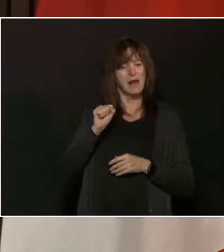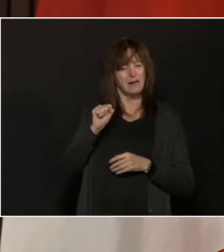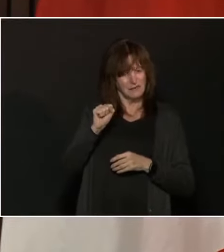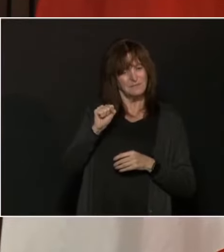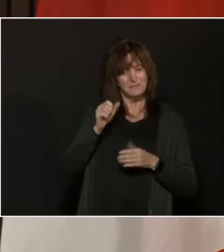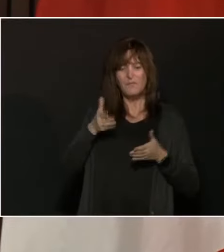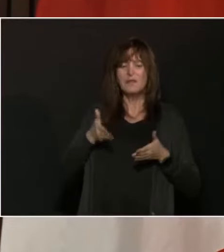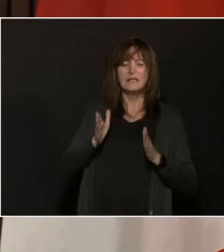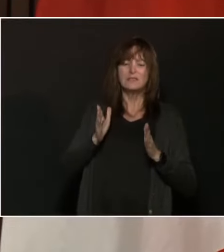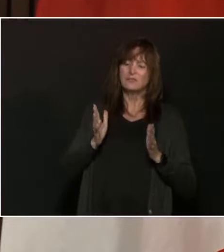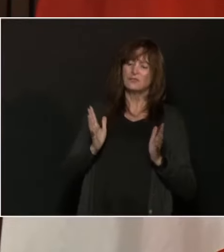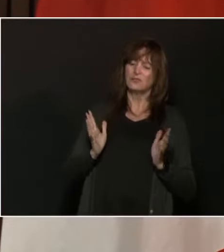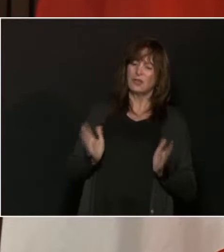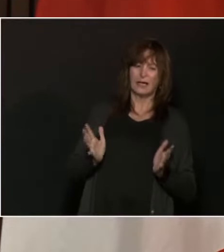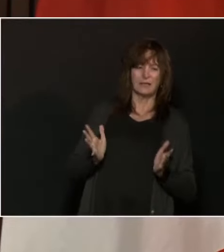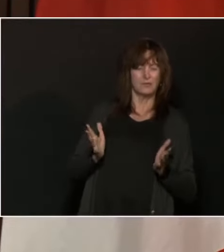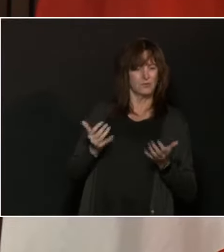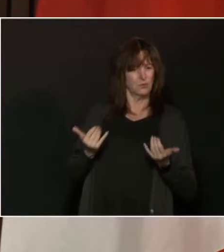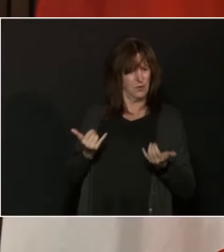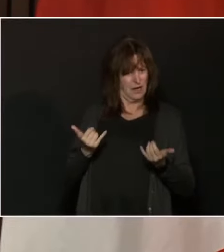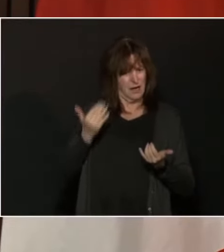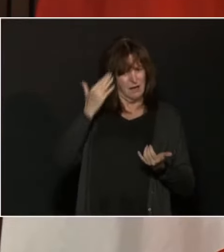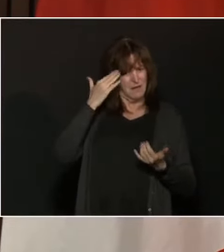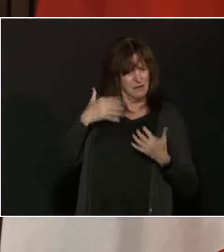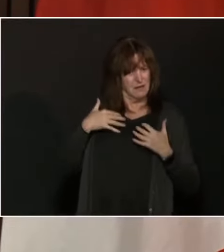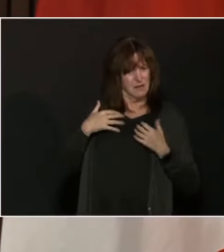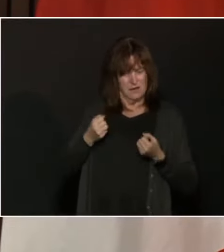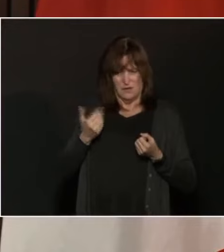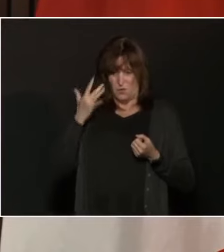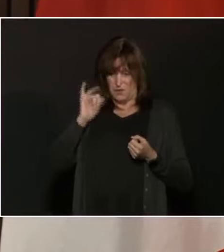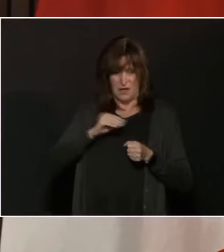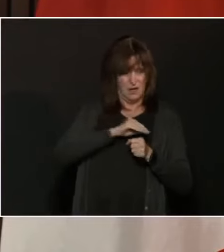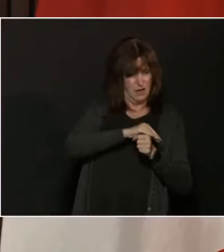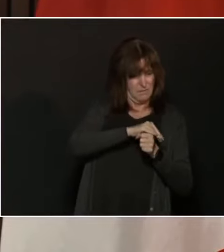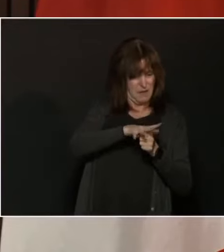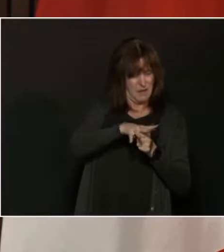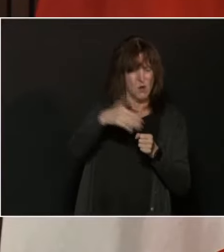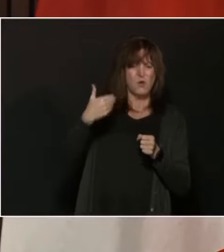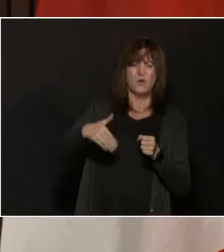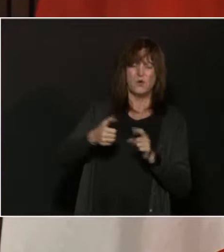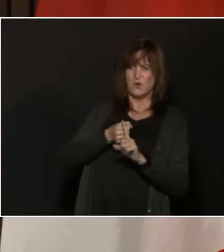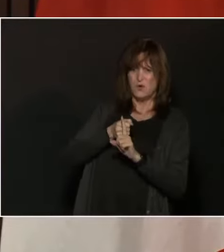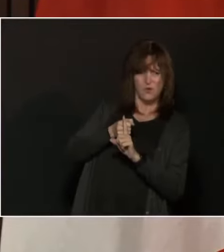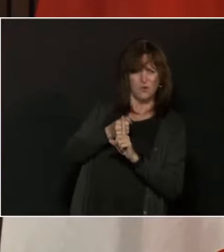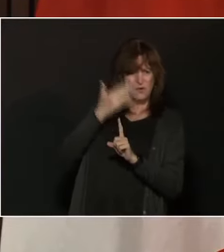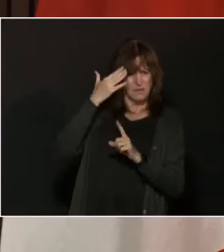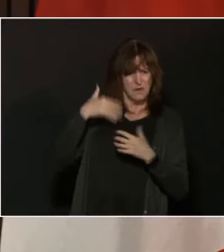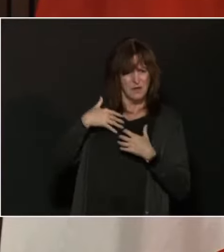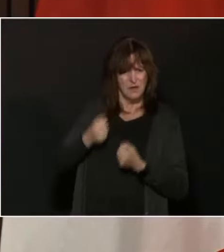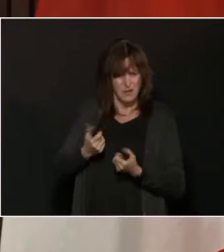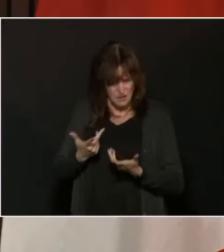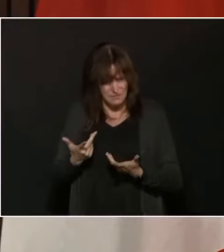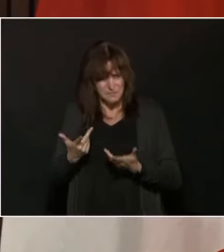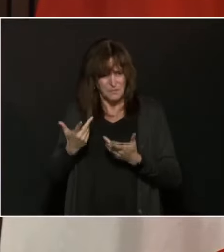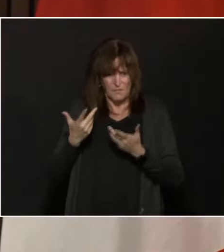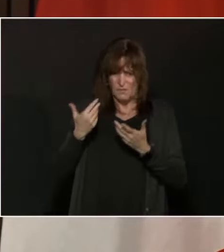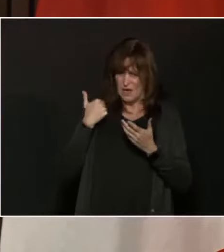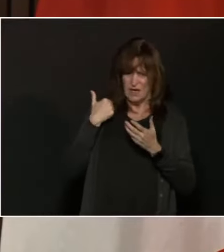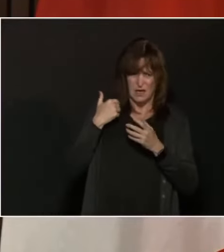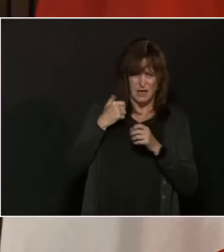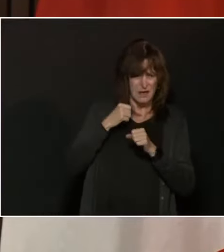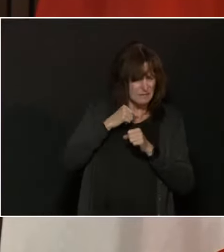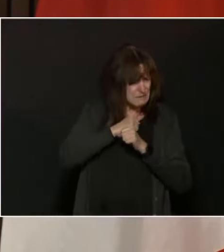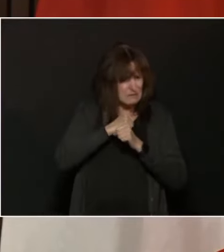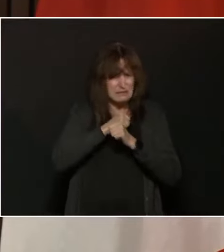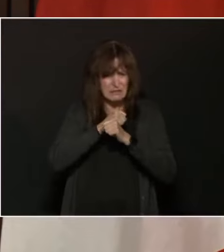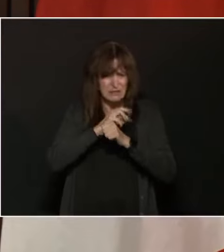pandemic. We don't have data to present on this today, but a Leger poll that finished on January the 17th reported that a quarter of Ontarians